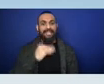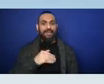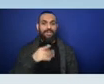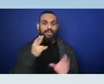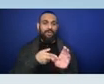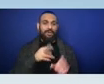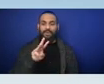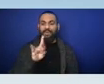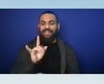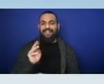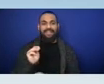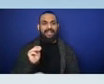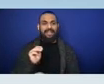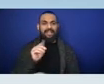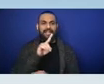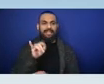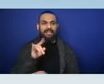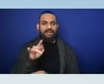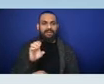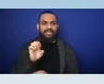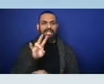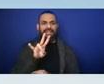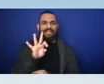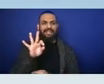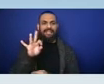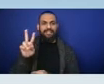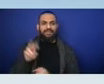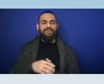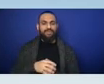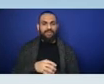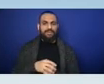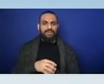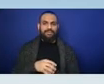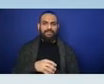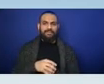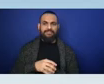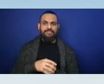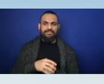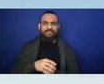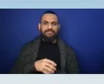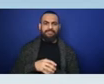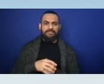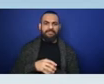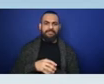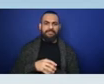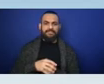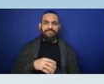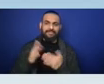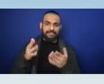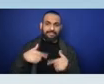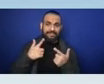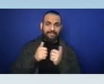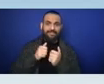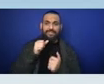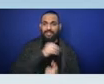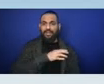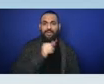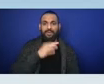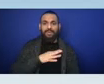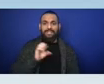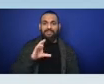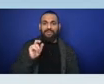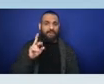federal government would like the community to have. I sent Governor Abbott a letter that was signed by my Texas Democratic